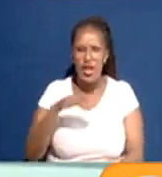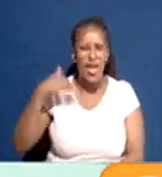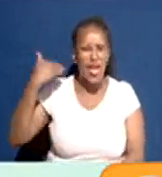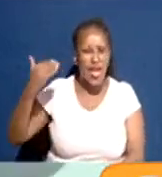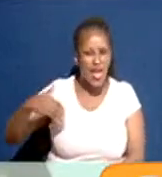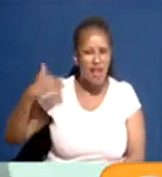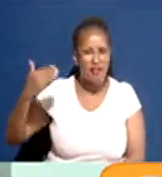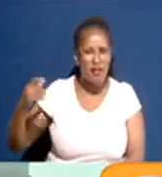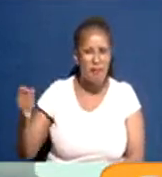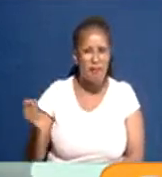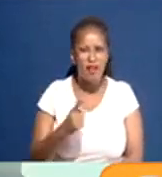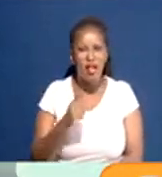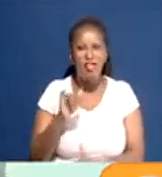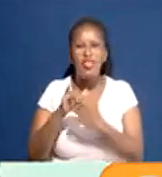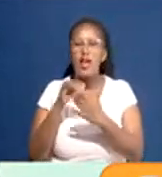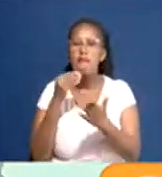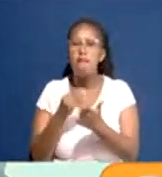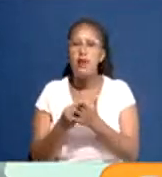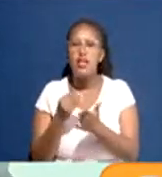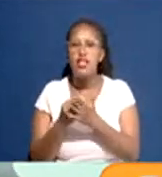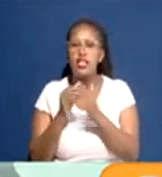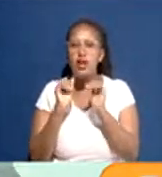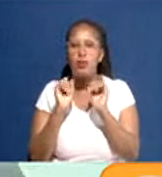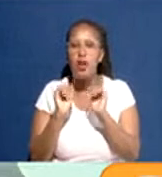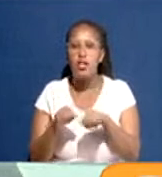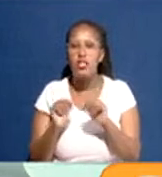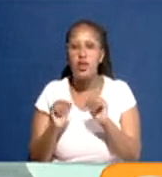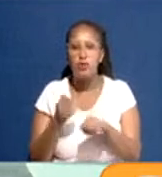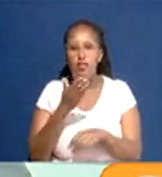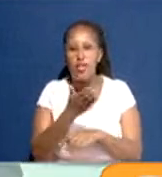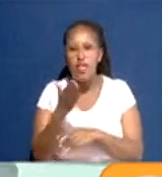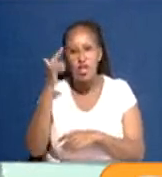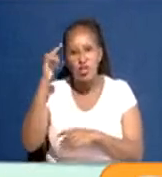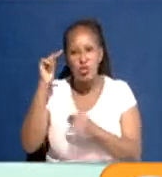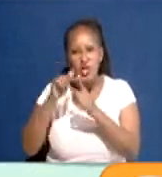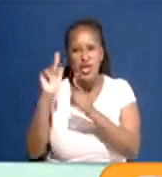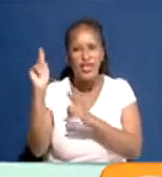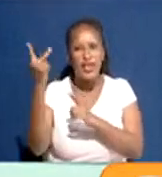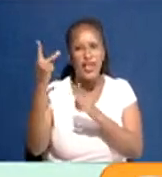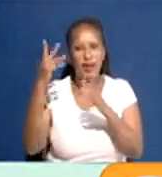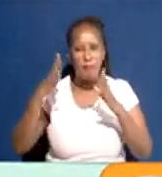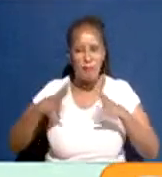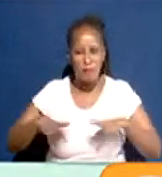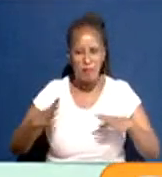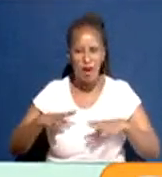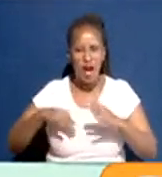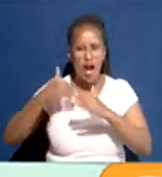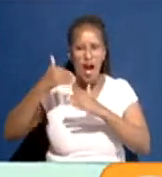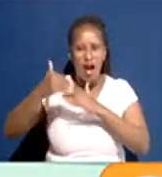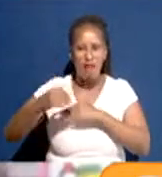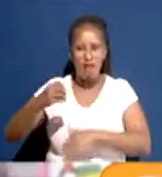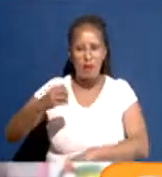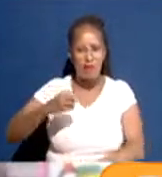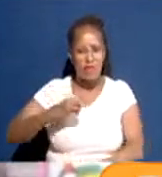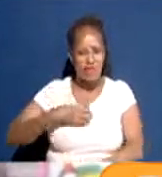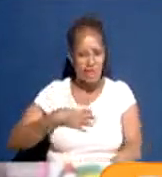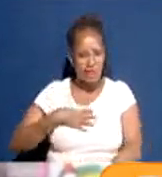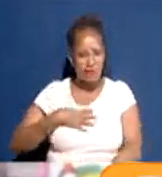month. Money that will be available to the Kenyan workers in retirement.